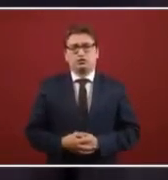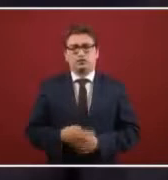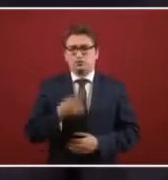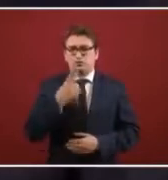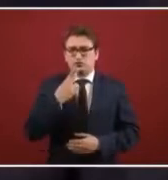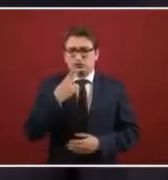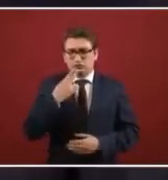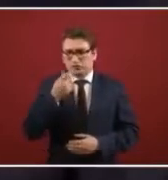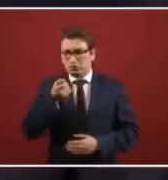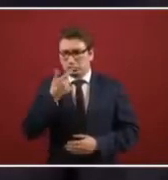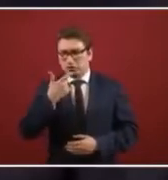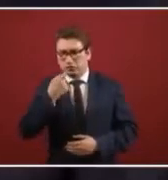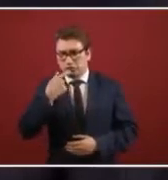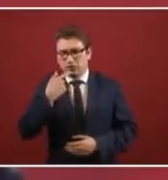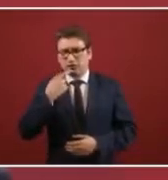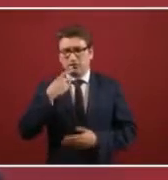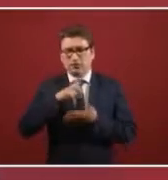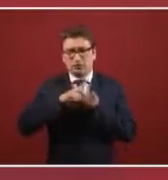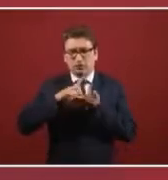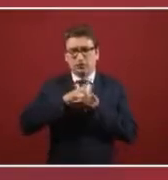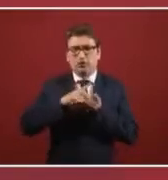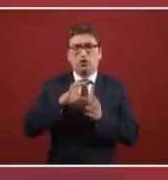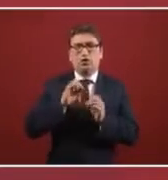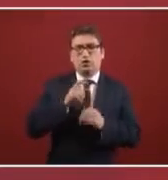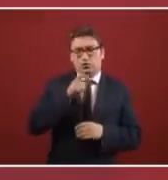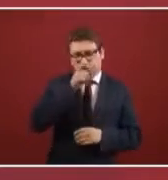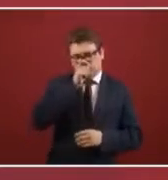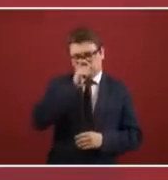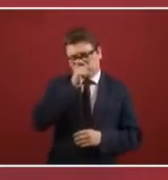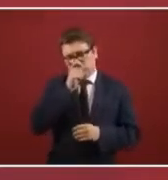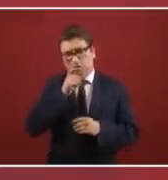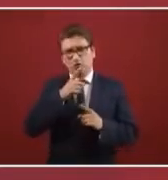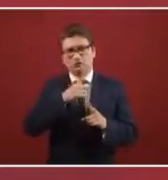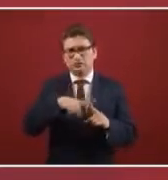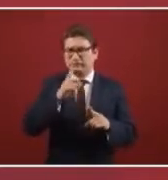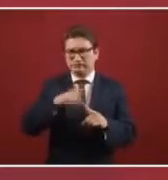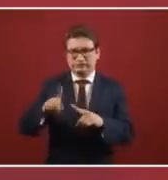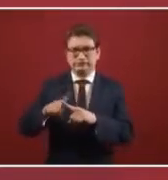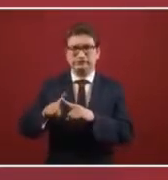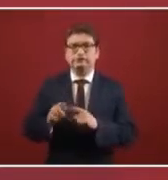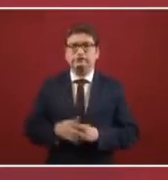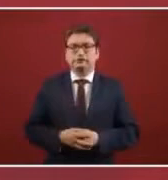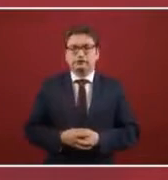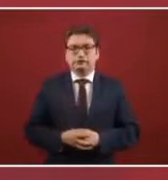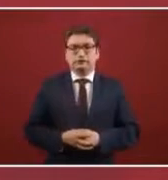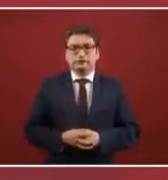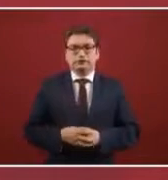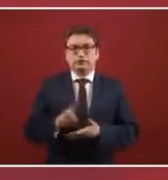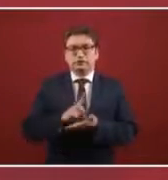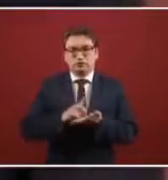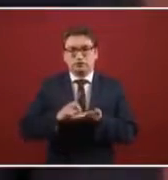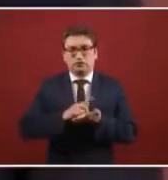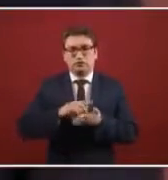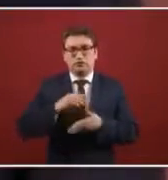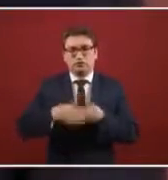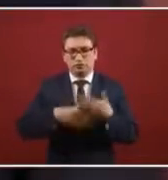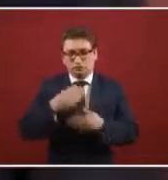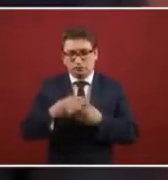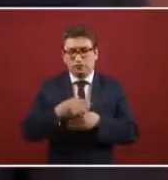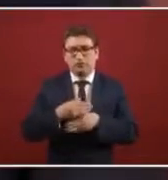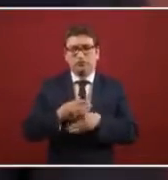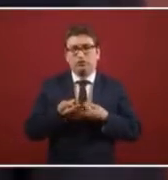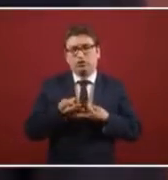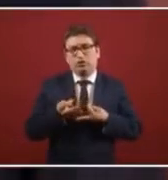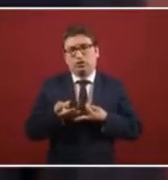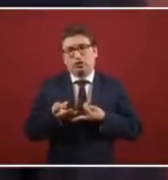toman y ingieren esas pastillas or the people o that take inhalan those pills esas drogas or inhale those ya drugs, se vuelven esclavos